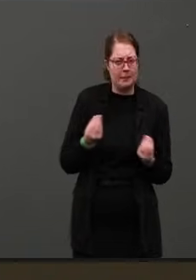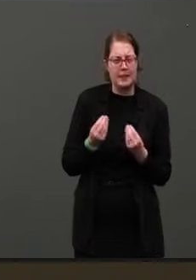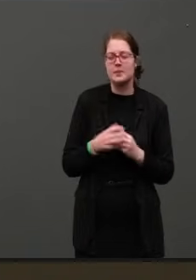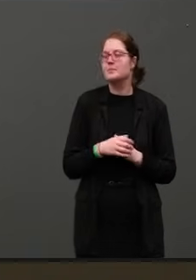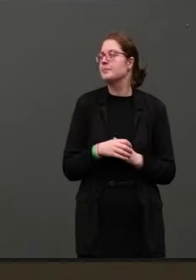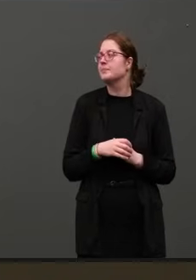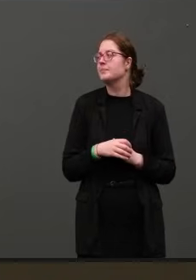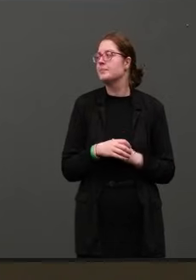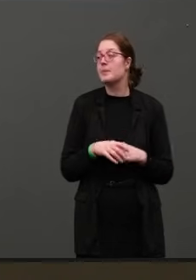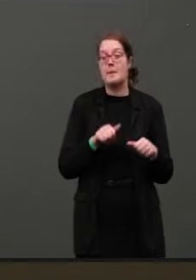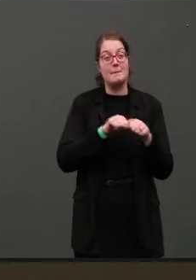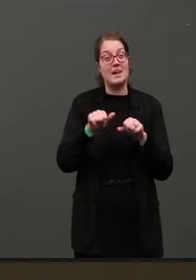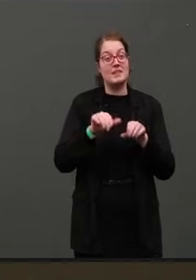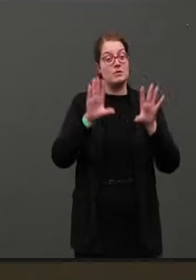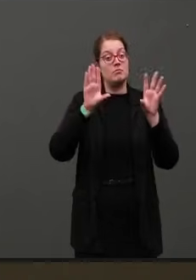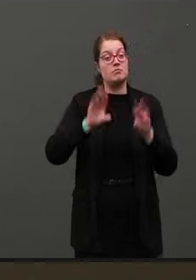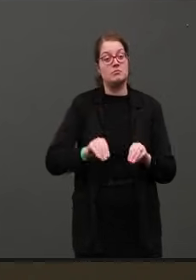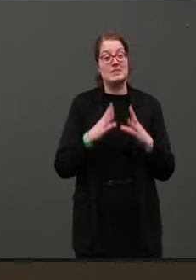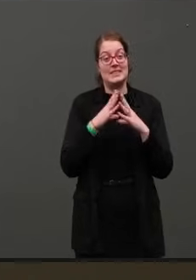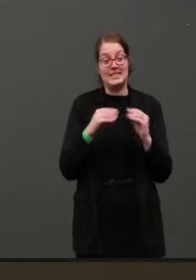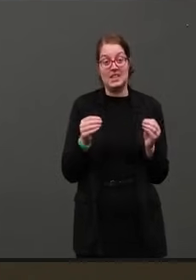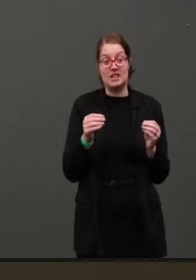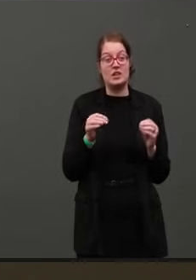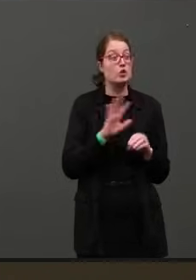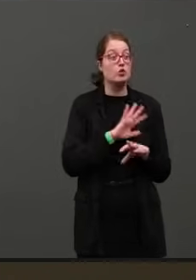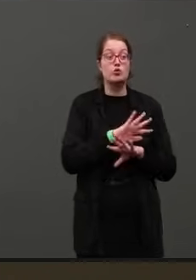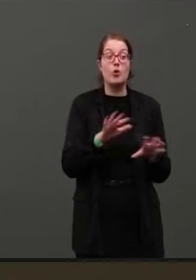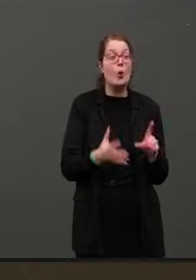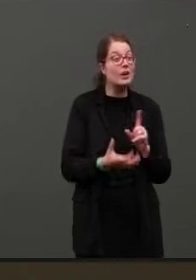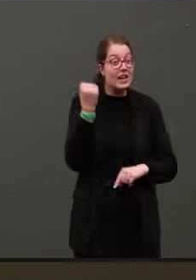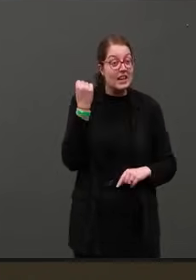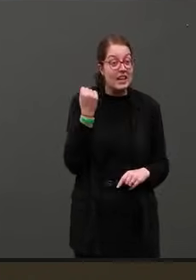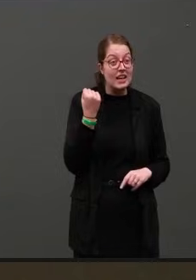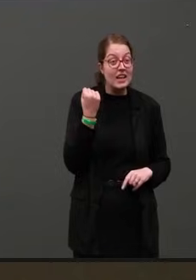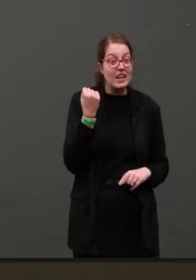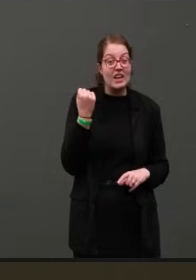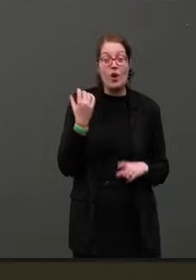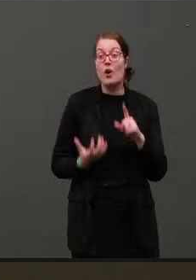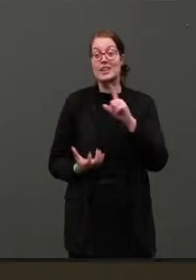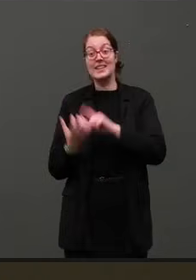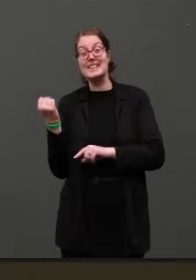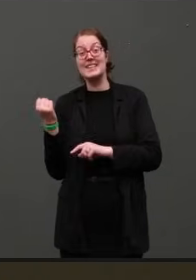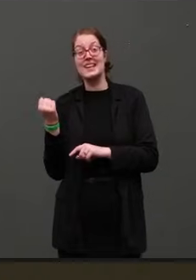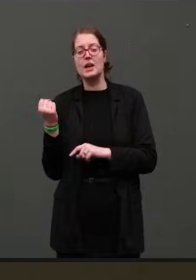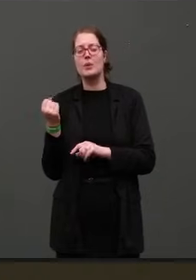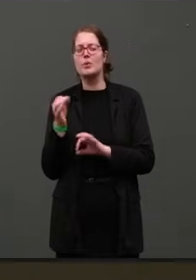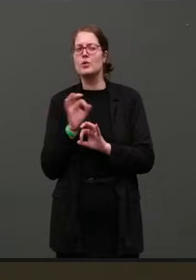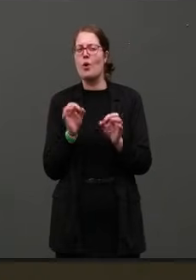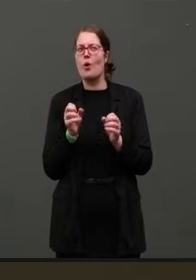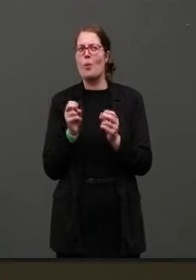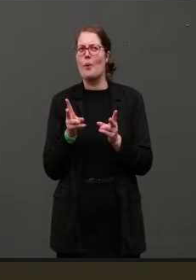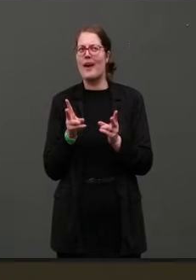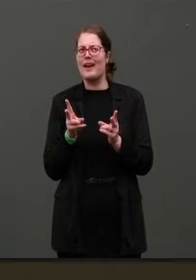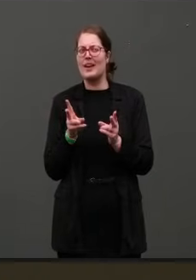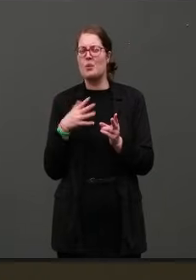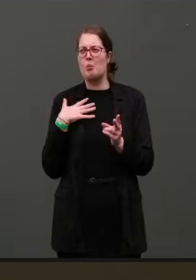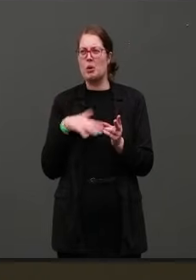scene is either for them not to get it, or to get it, but not in the way that they either wanted